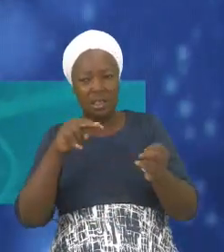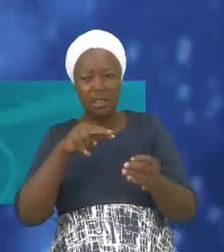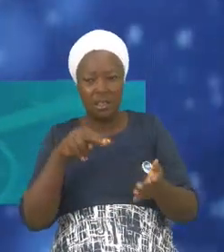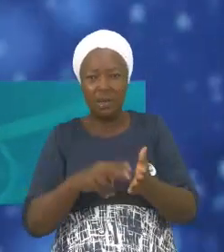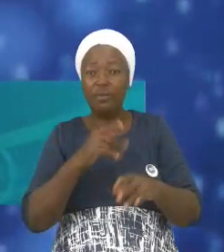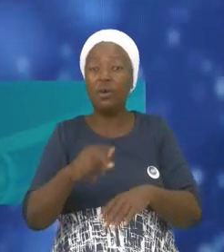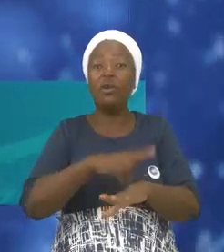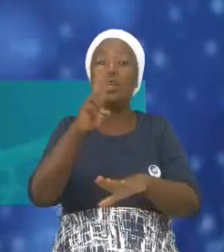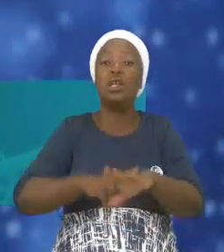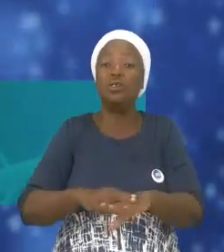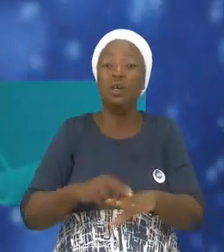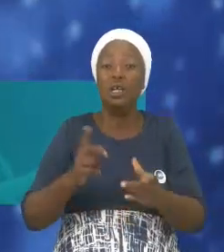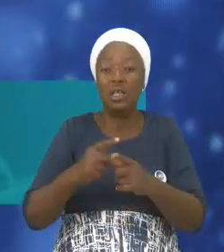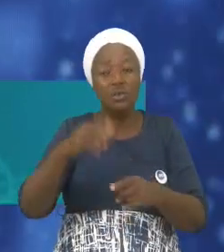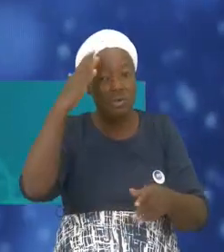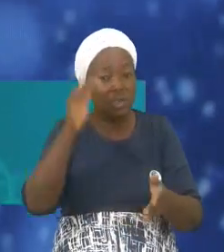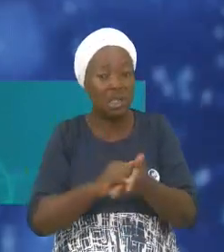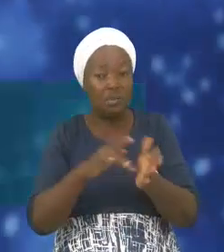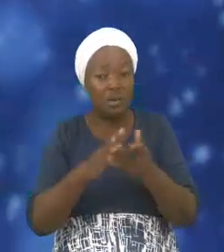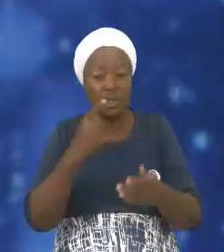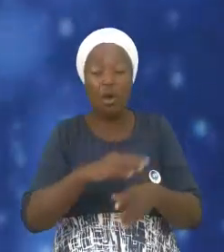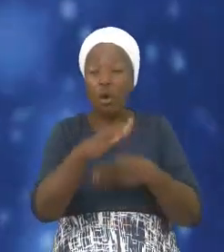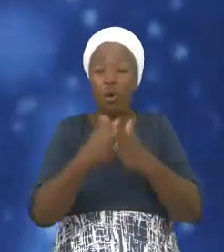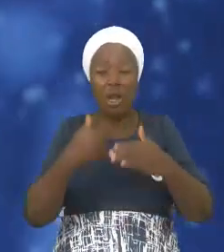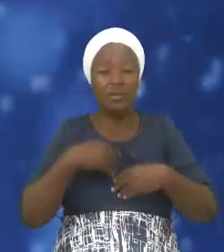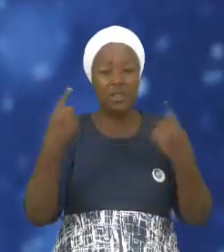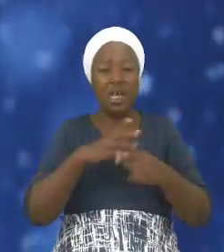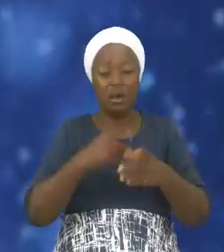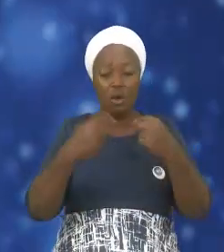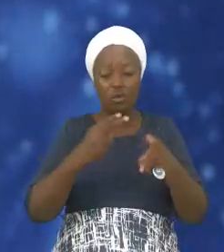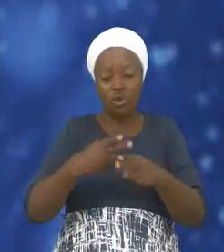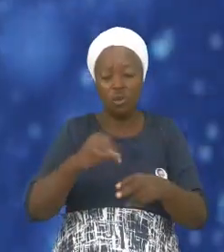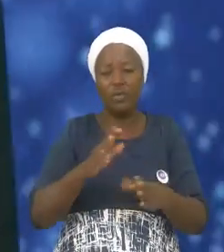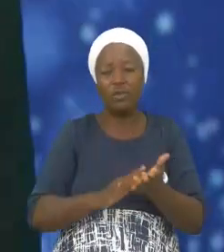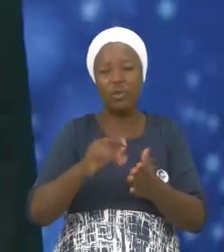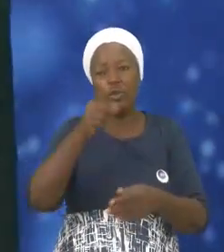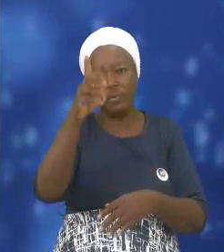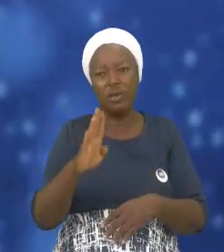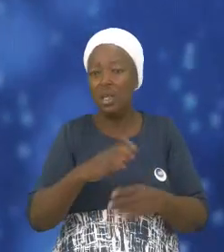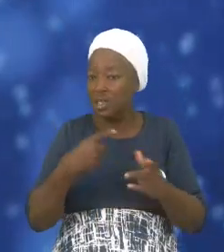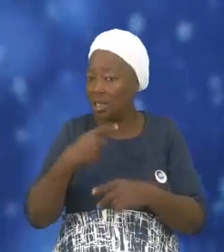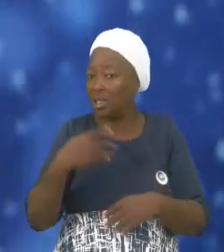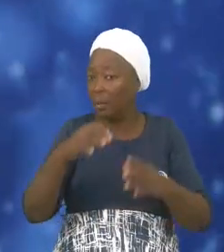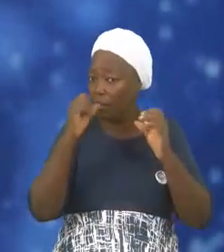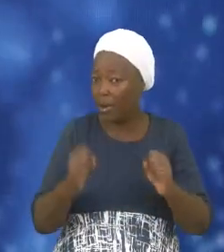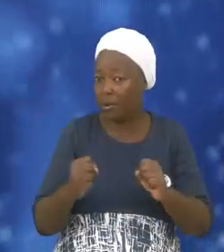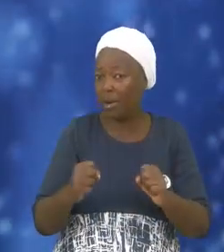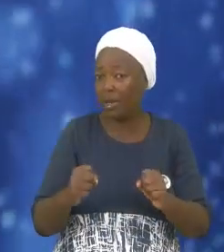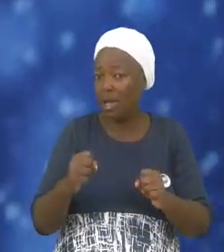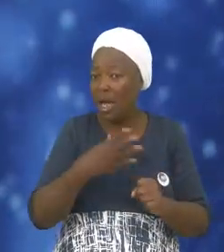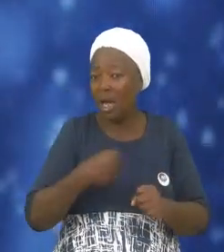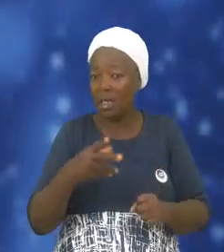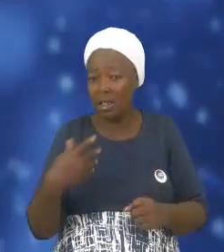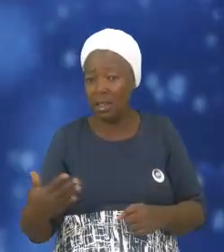sinned and come short of the glory of God. It says the power and the sin that